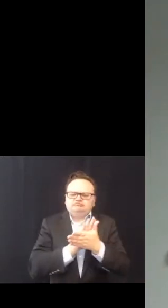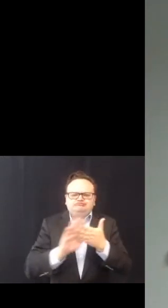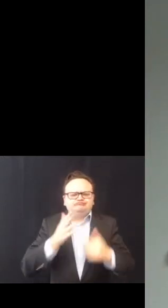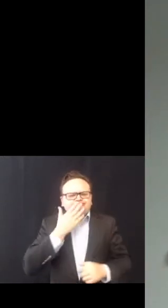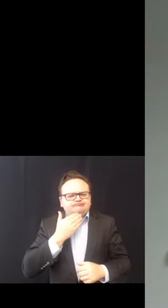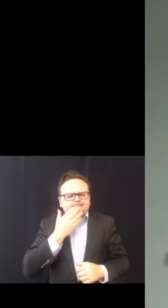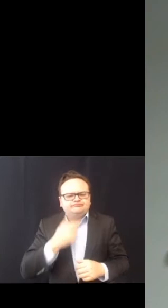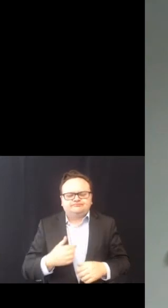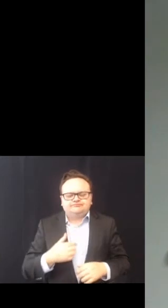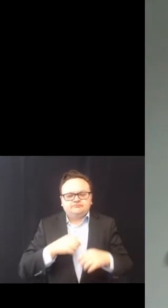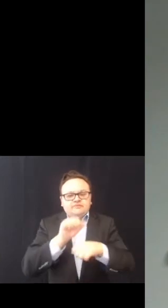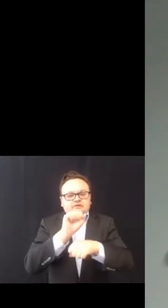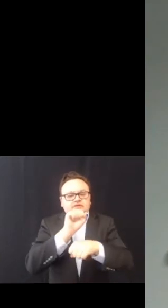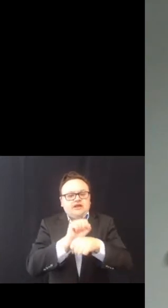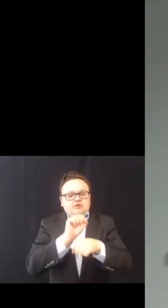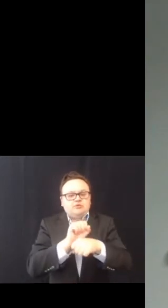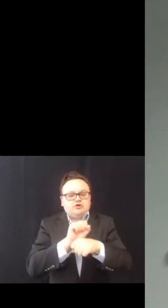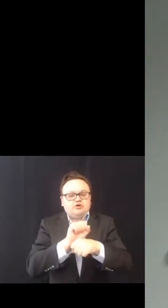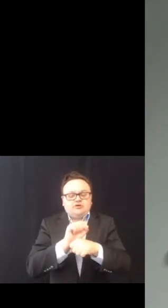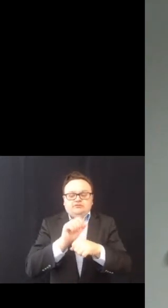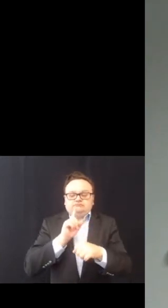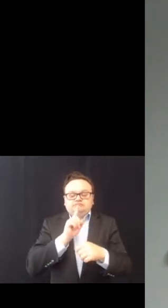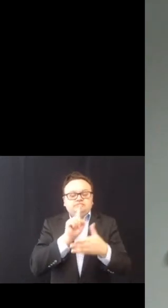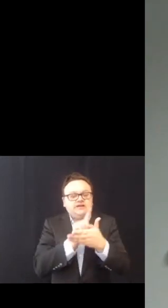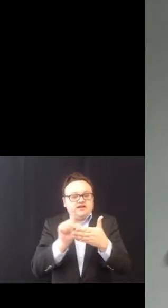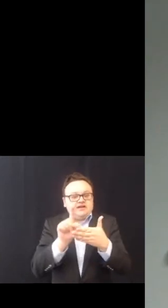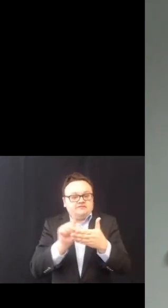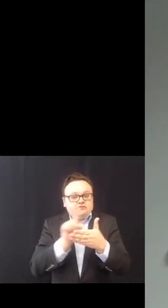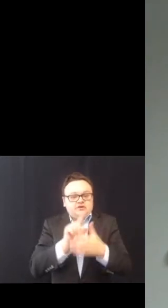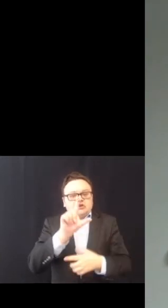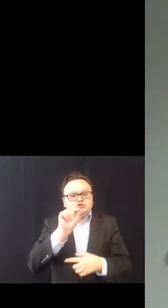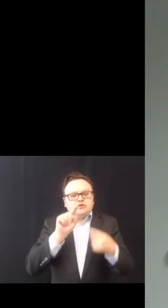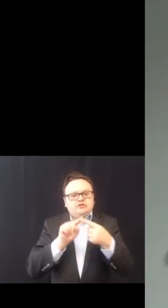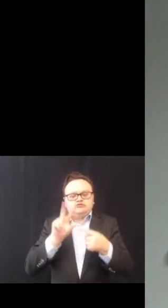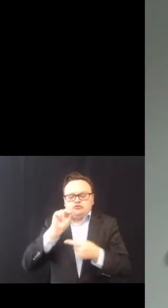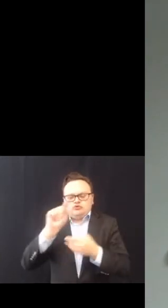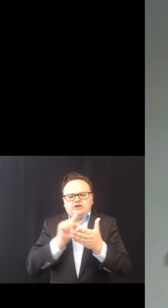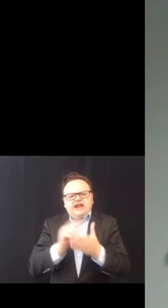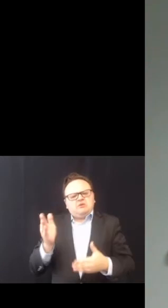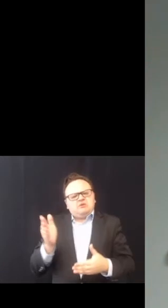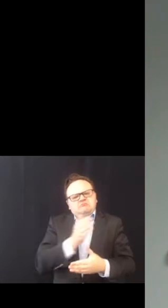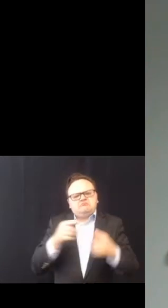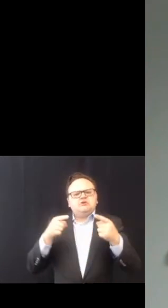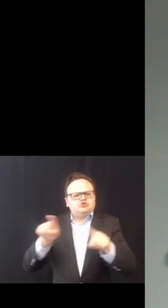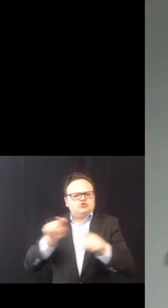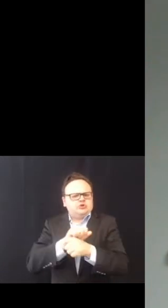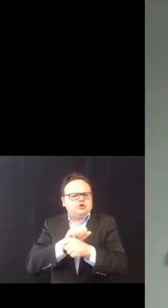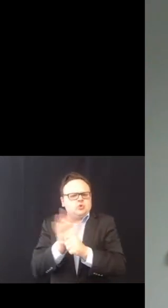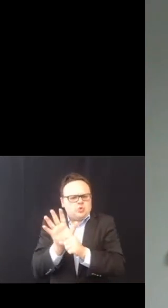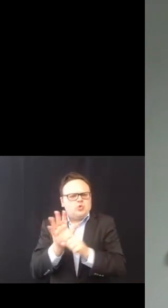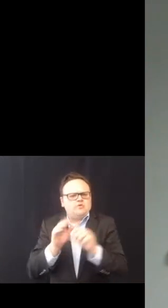working between 20, 30 hours each week during COVID-19 pandemic. I